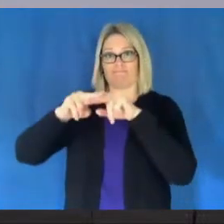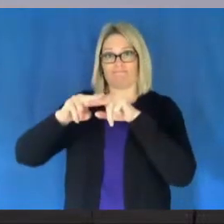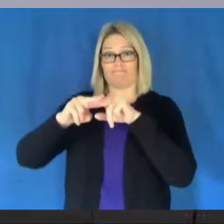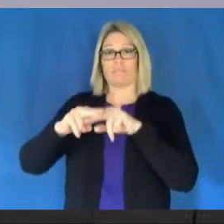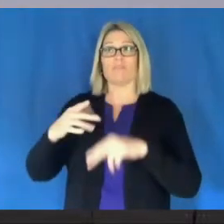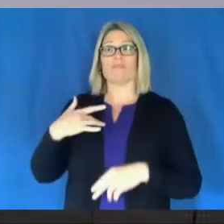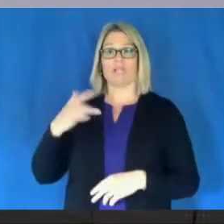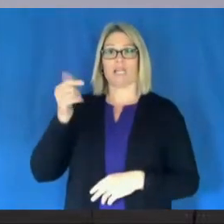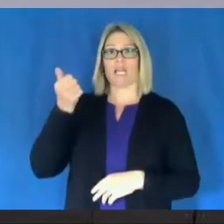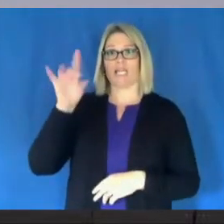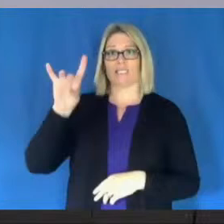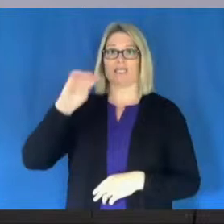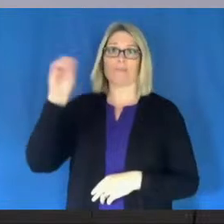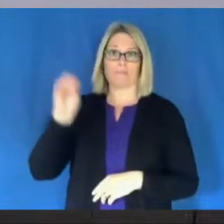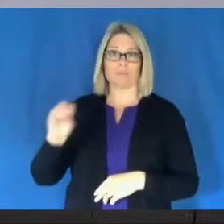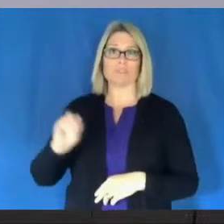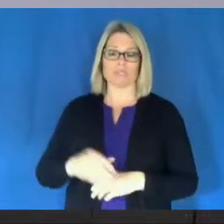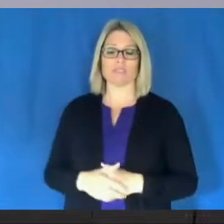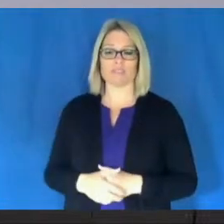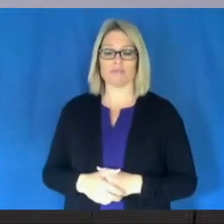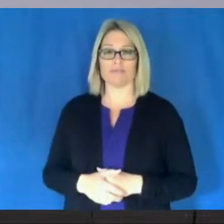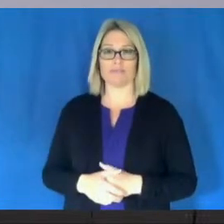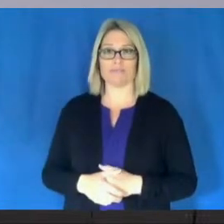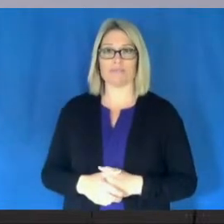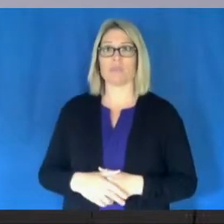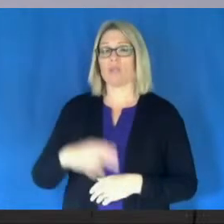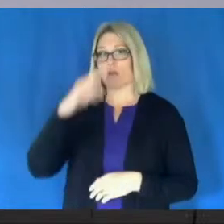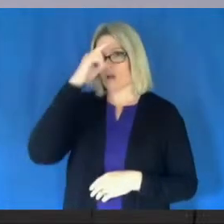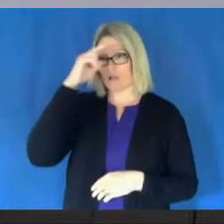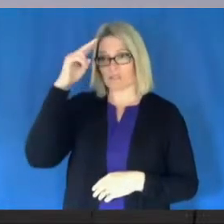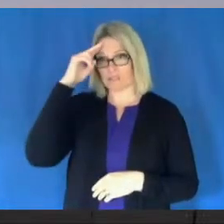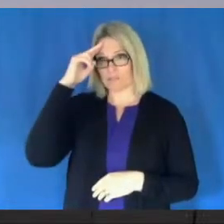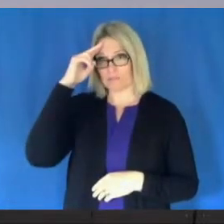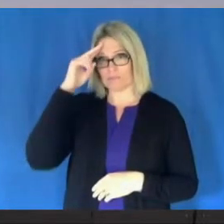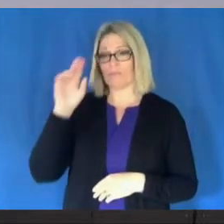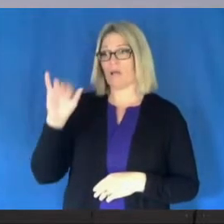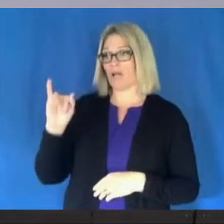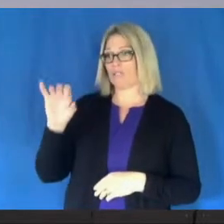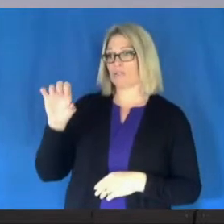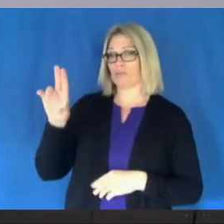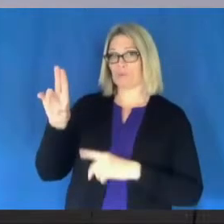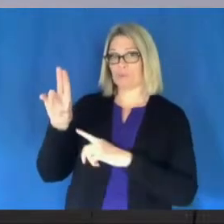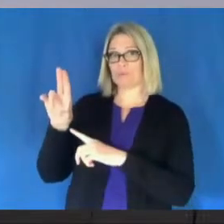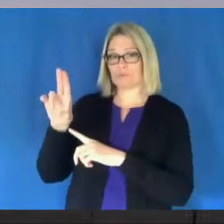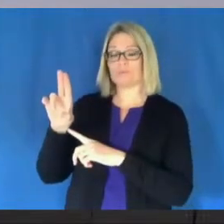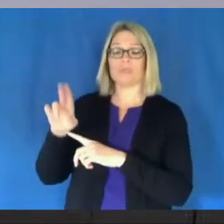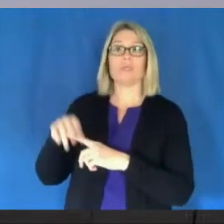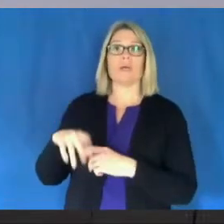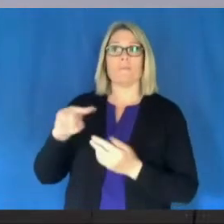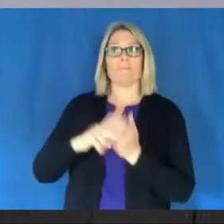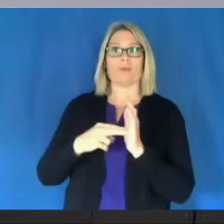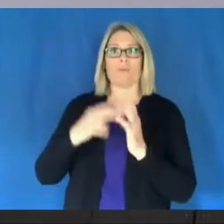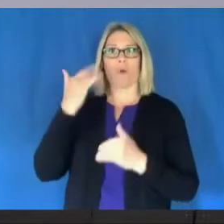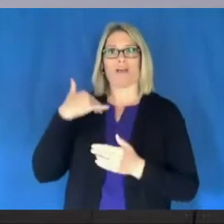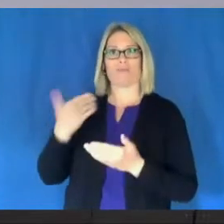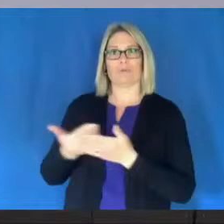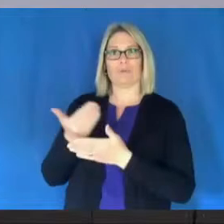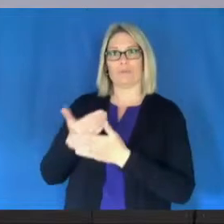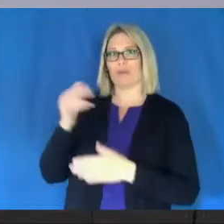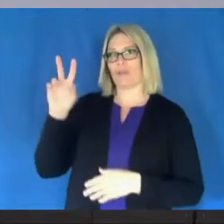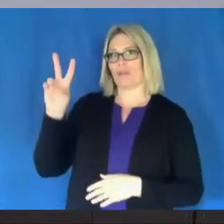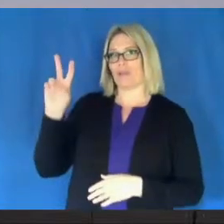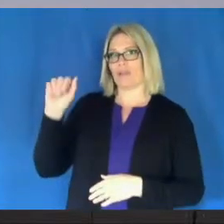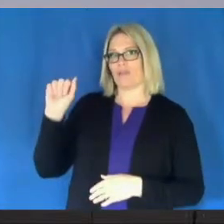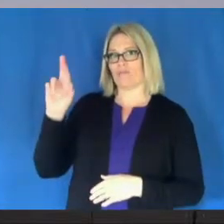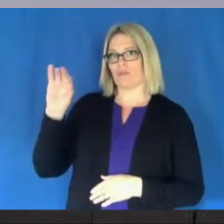18%. The high demand for hospital and intensive care is not surprising given the variants of concern are becoming the dominant